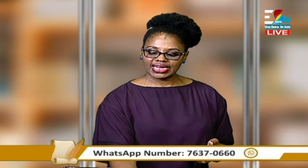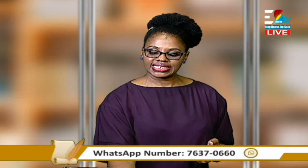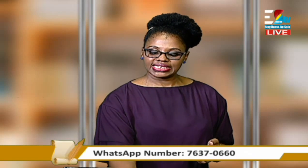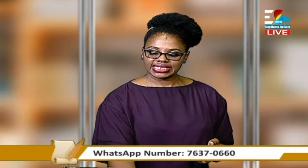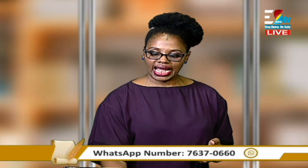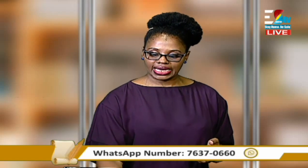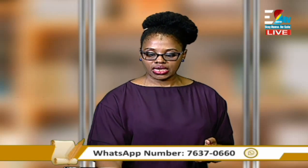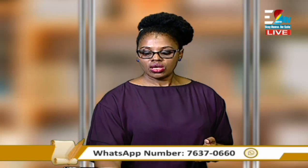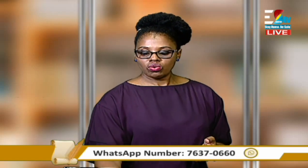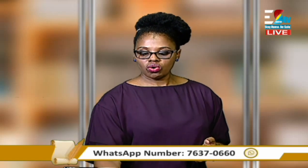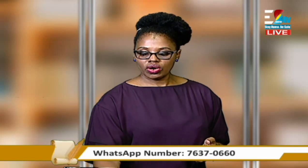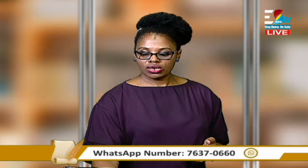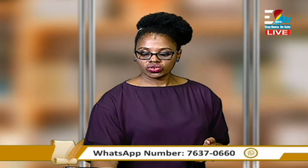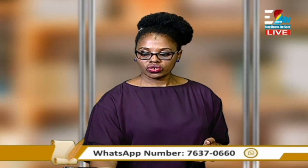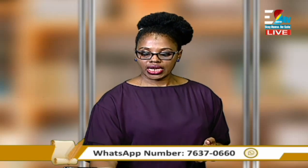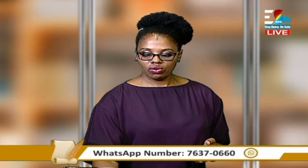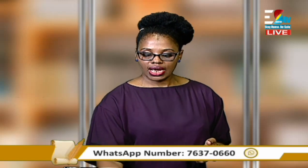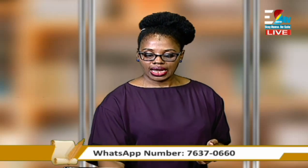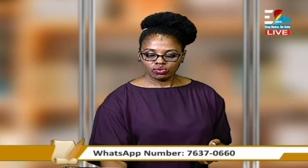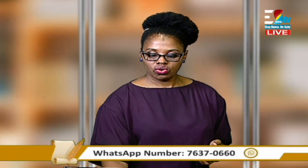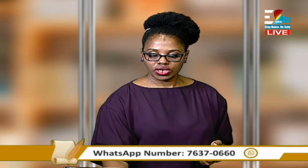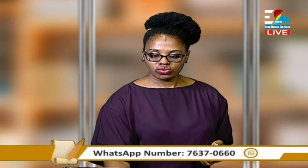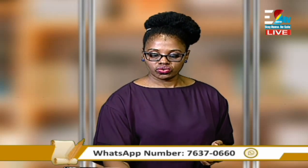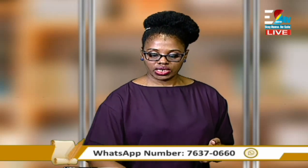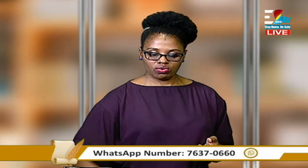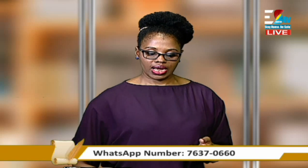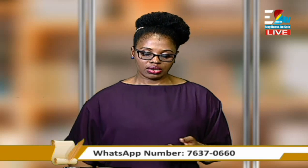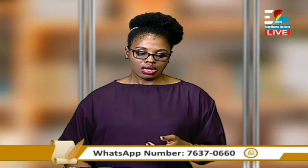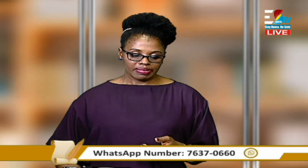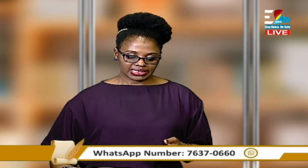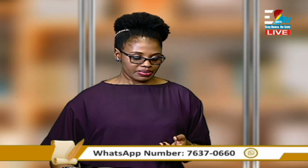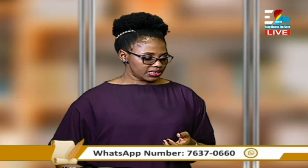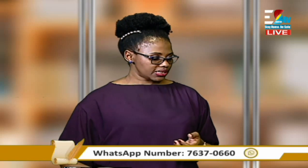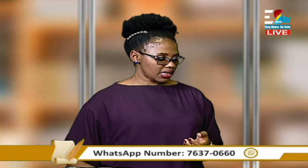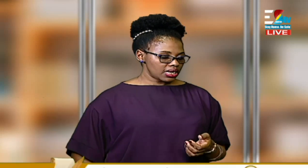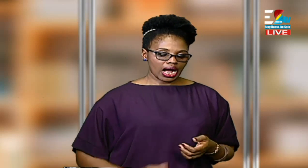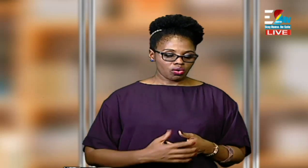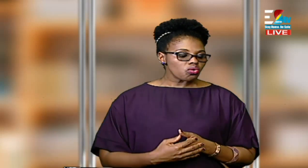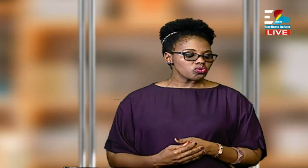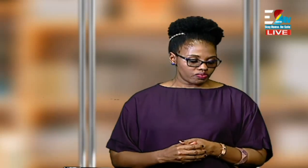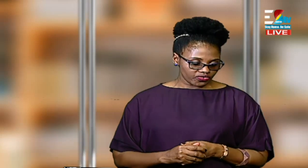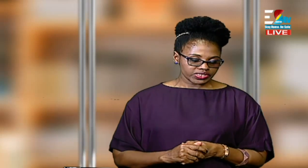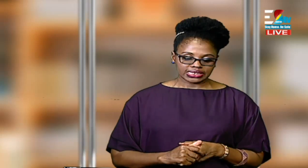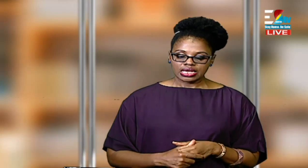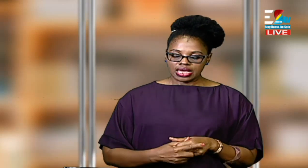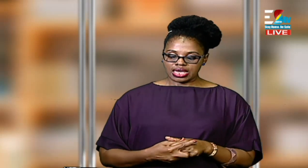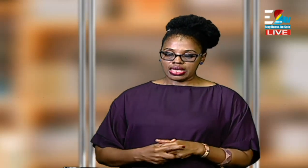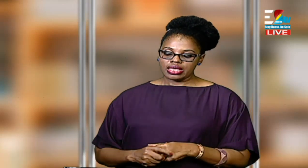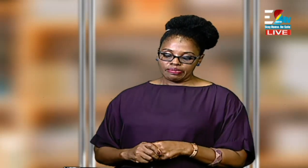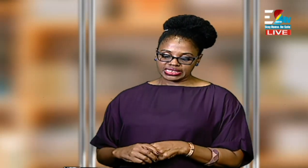sisemkhatsini waletinye takhi kukhona lokushoda ngala kukhona lokushoda ngala basebenzise kakhulu